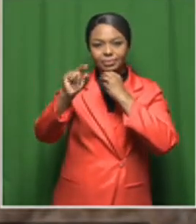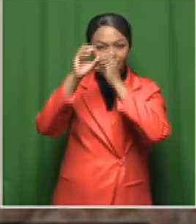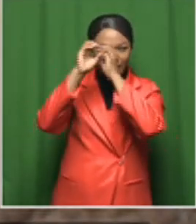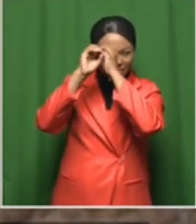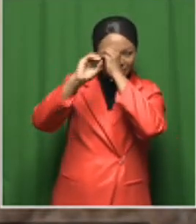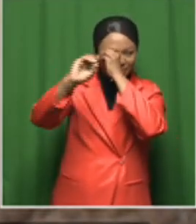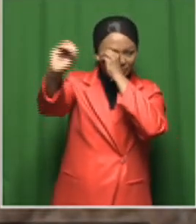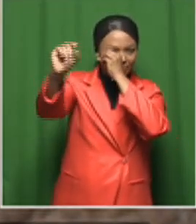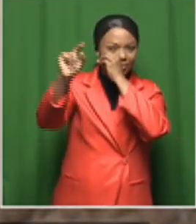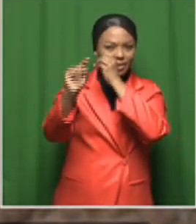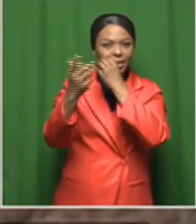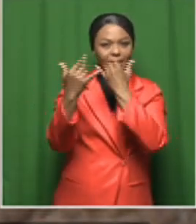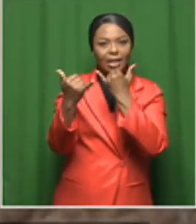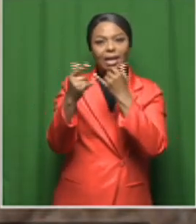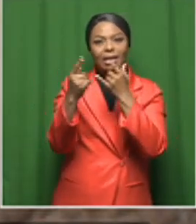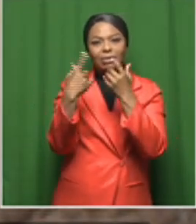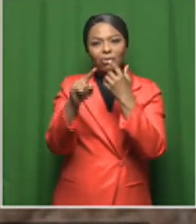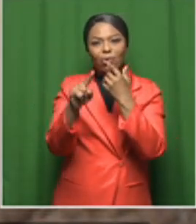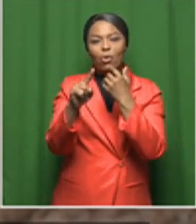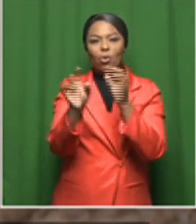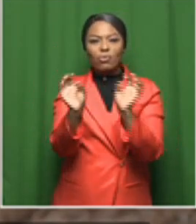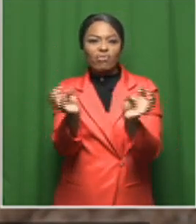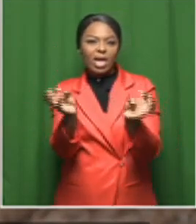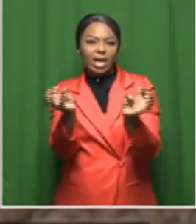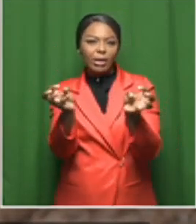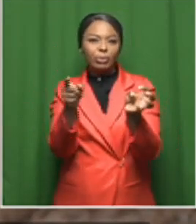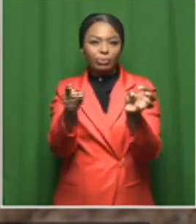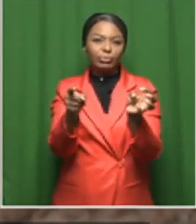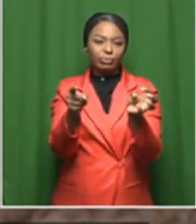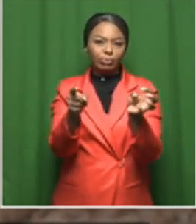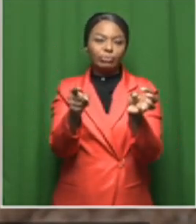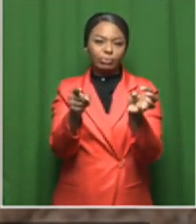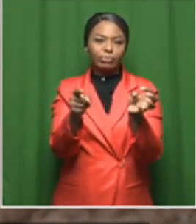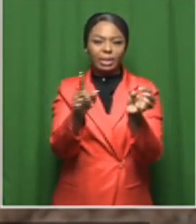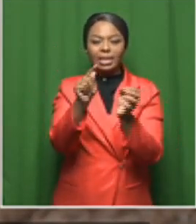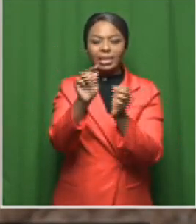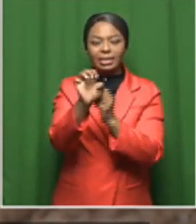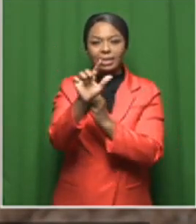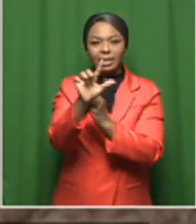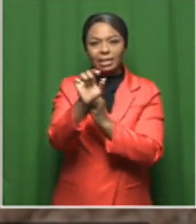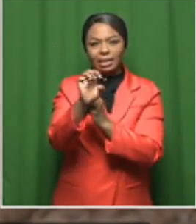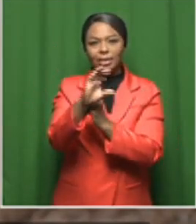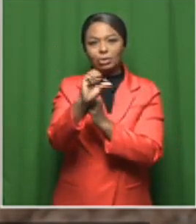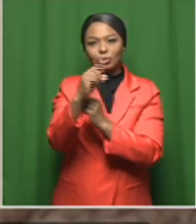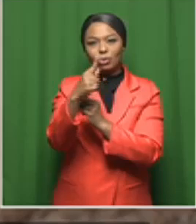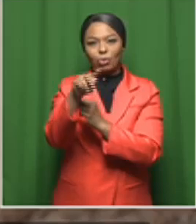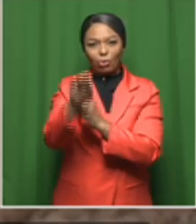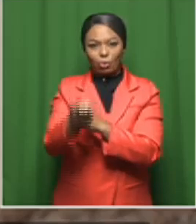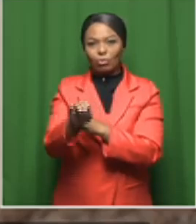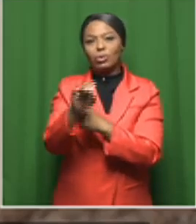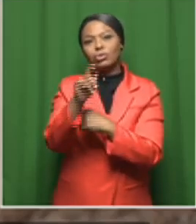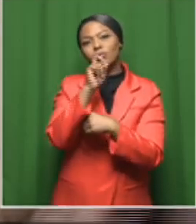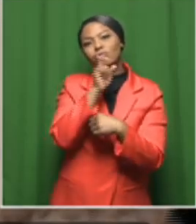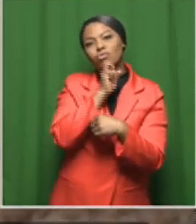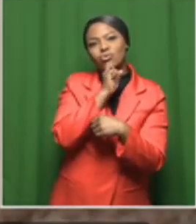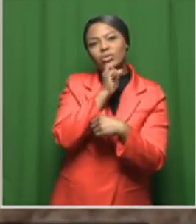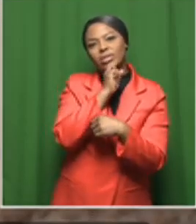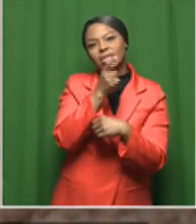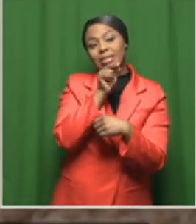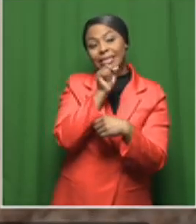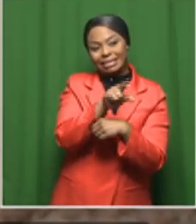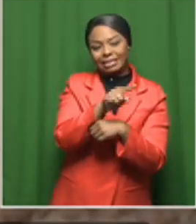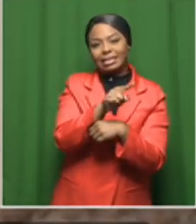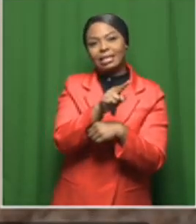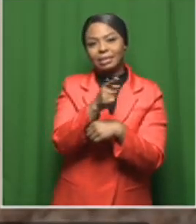unique radio telescopes that does things that other telescopes cannot do. Yeah. I gave